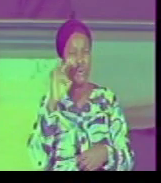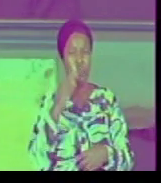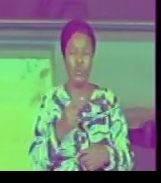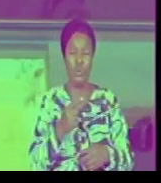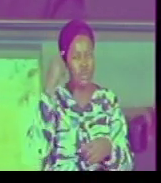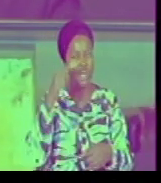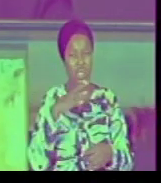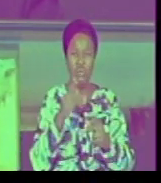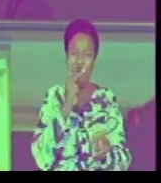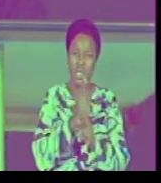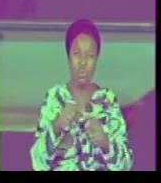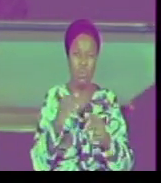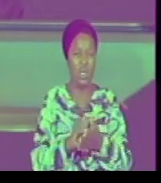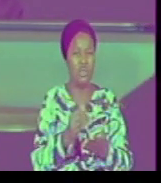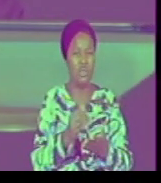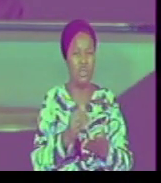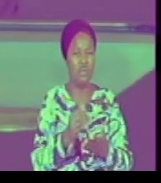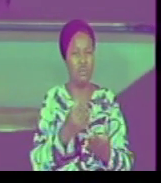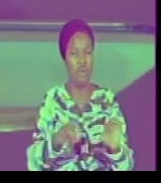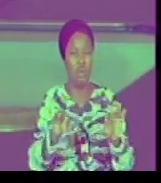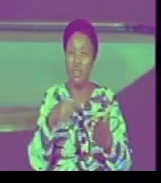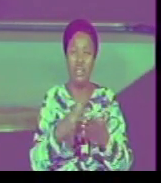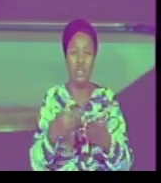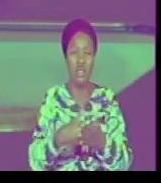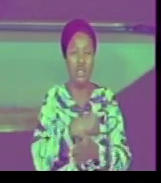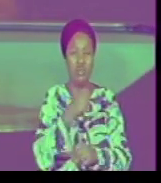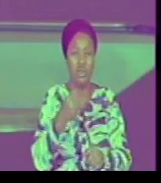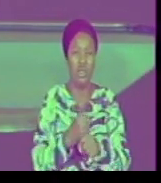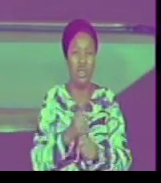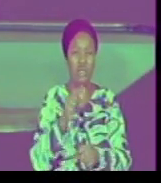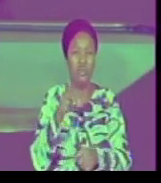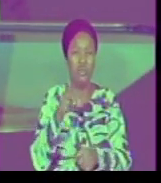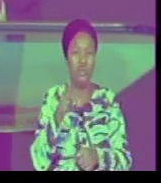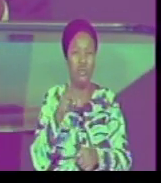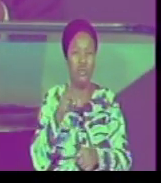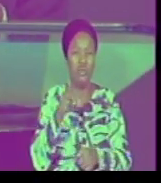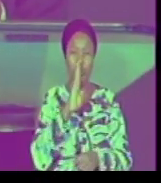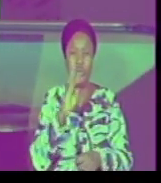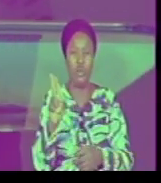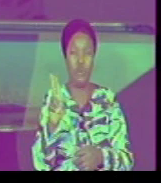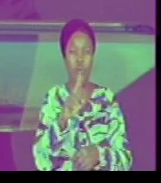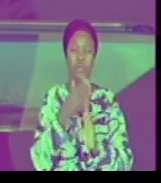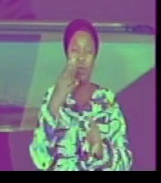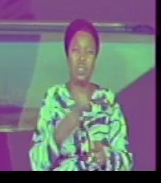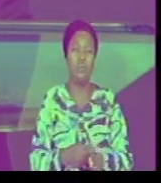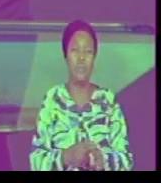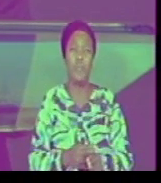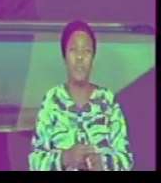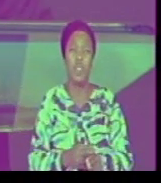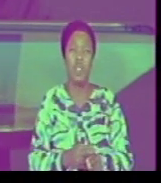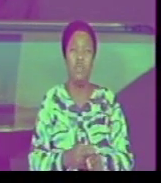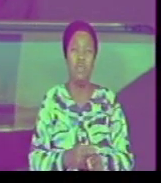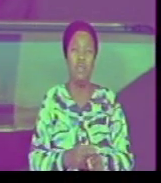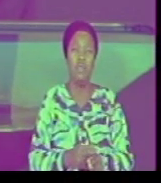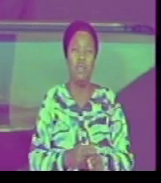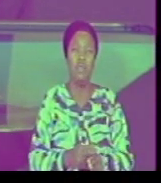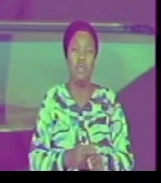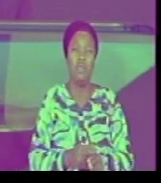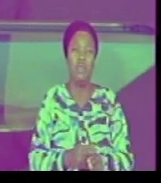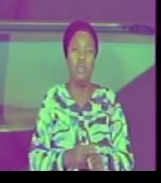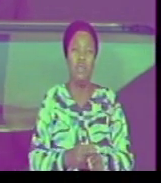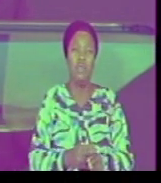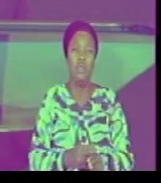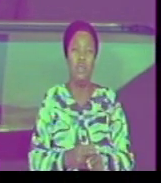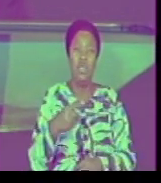year, you're going to be useful. Yeah. Telling us there should be no false